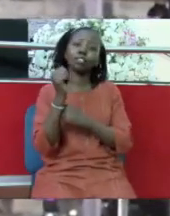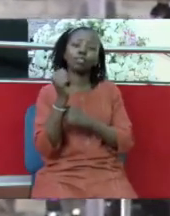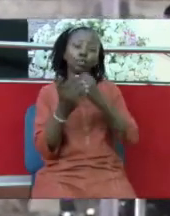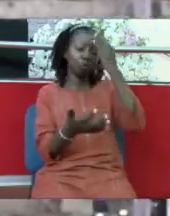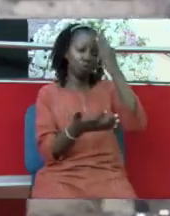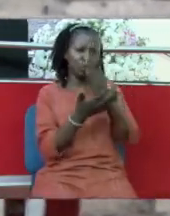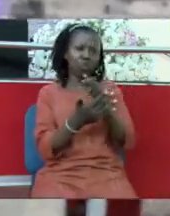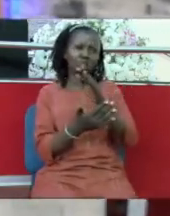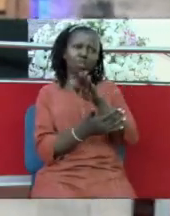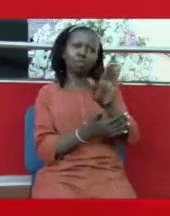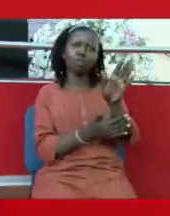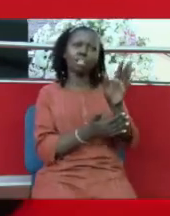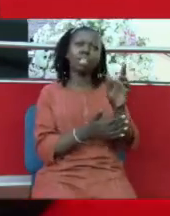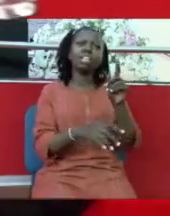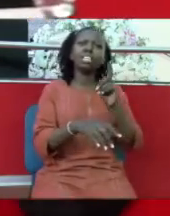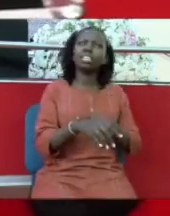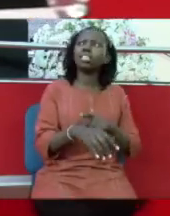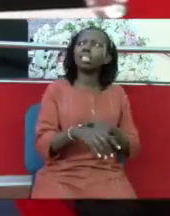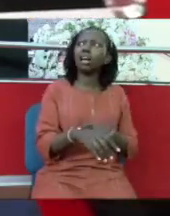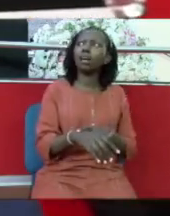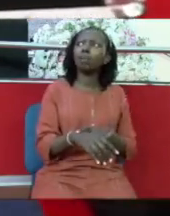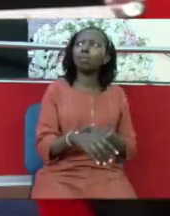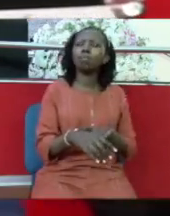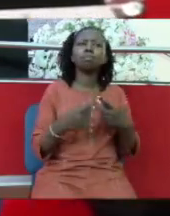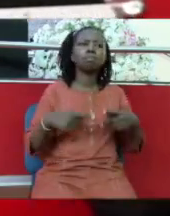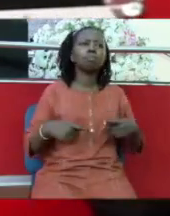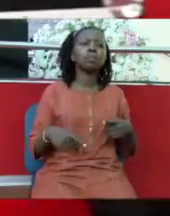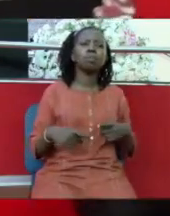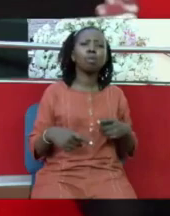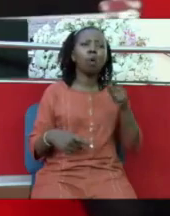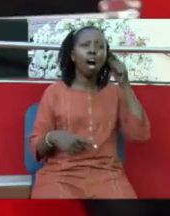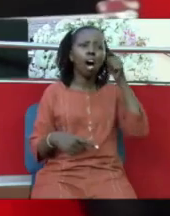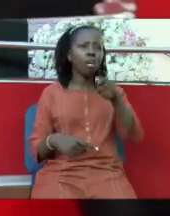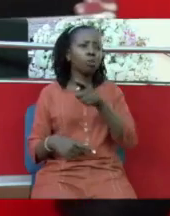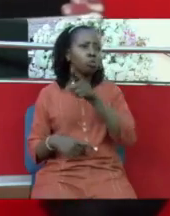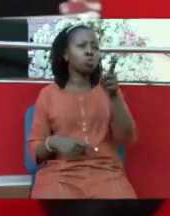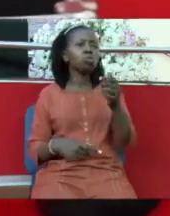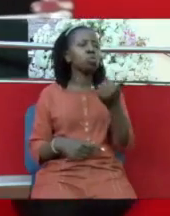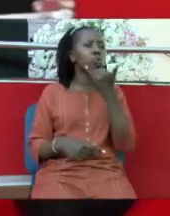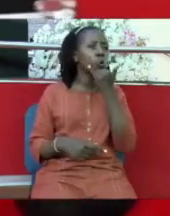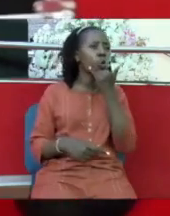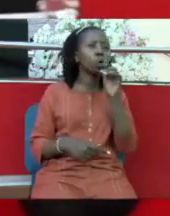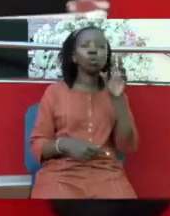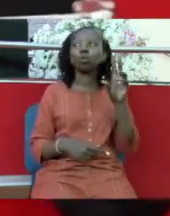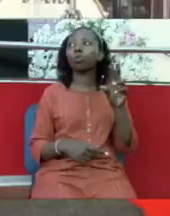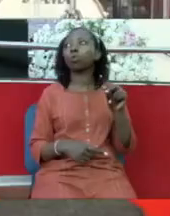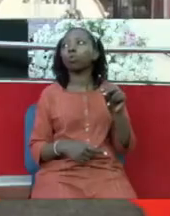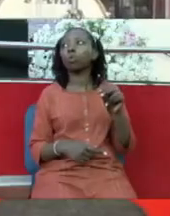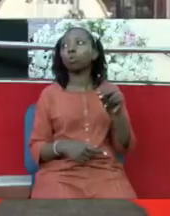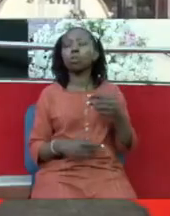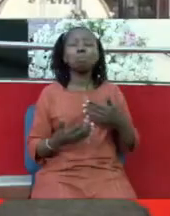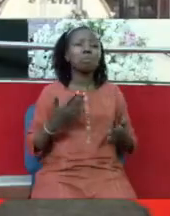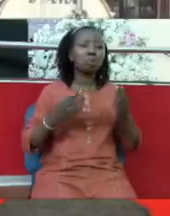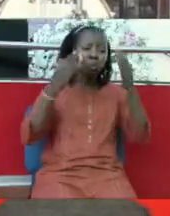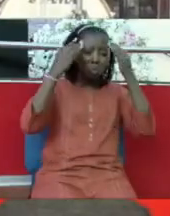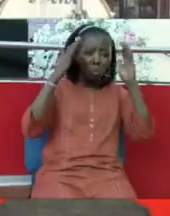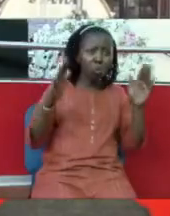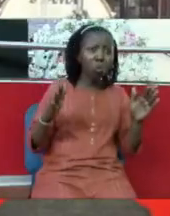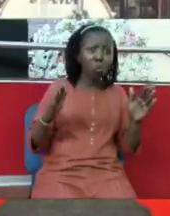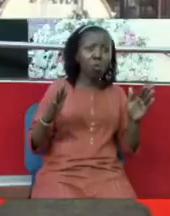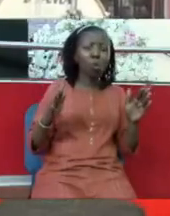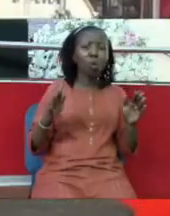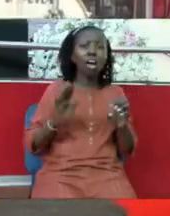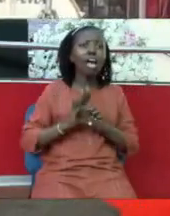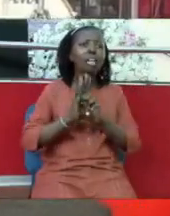even when you are falsely accused, when you don't know, how can I even try to explain that I was not in that place?